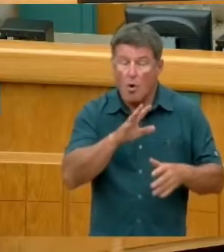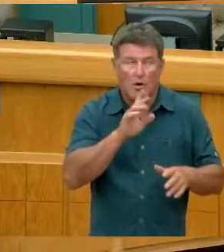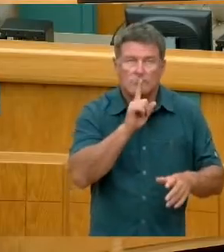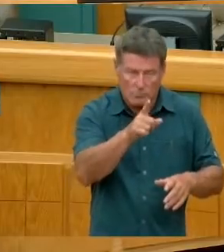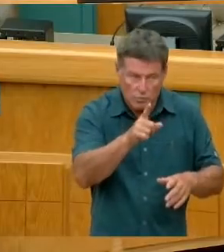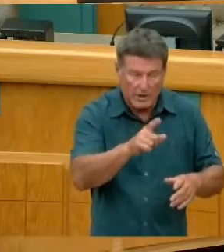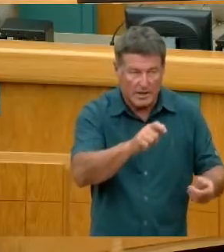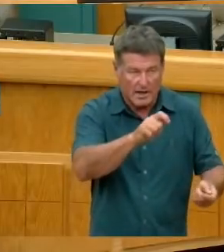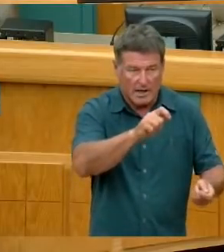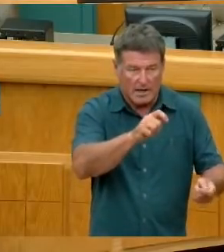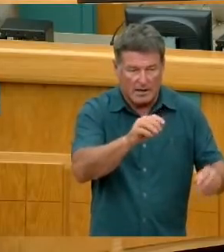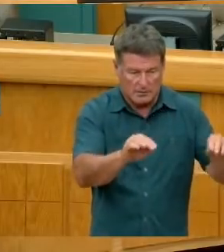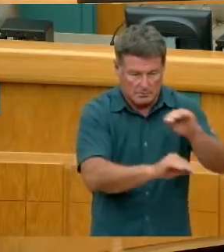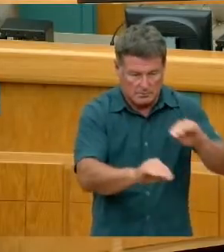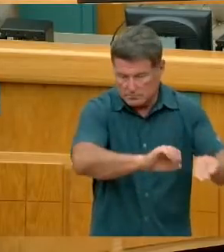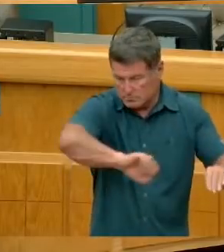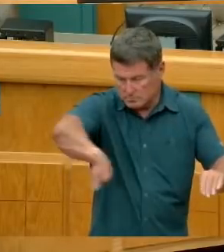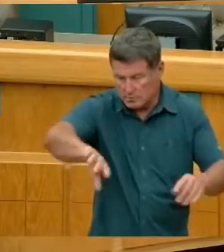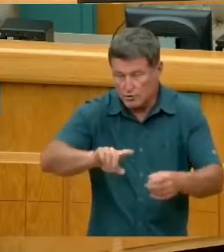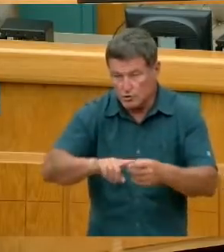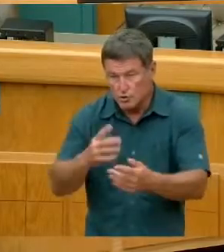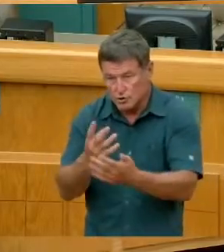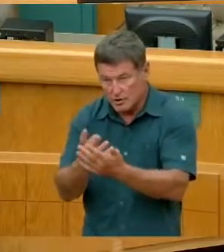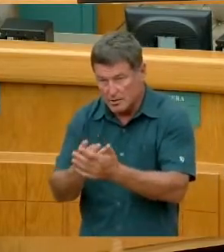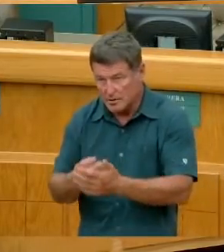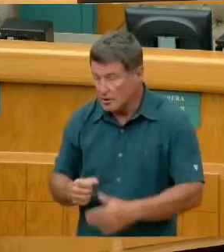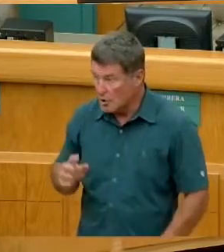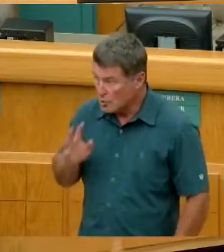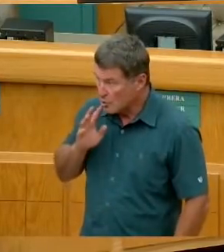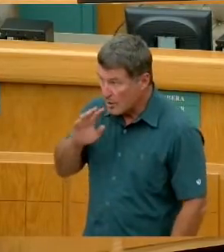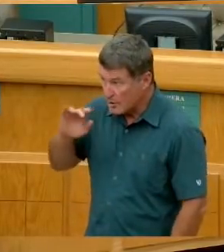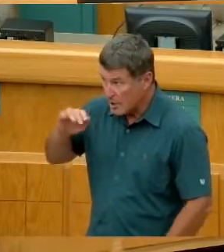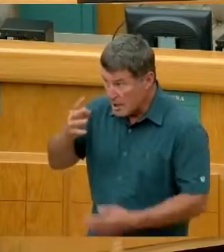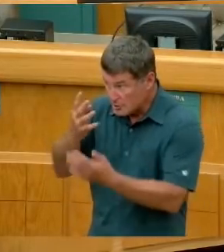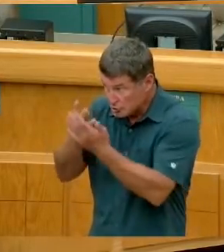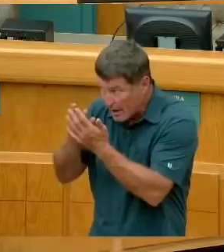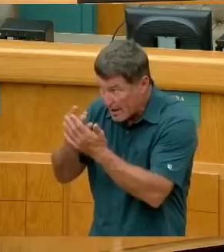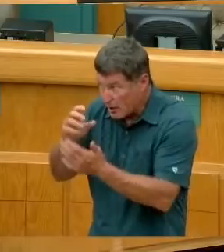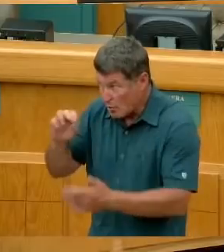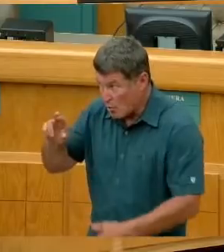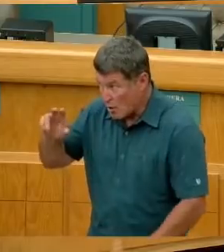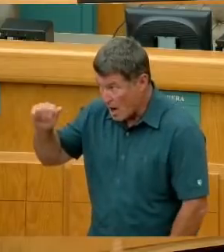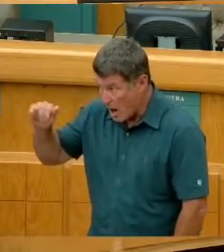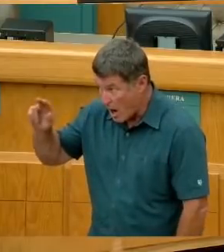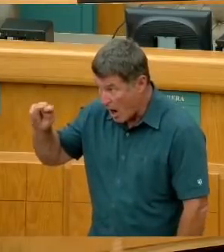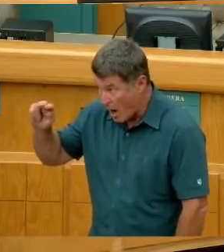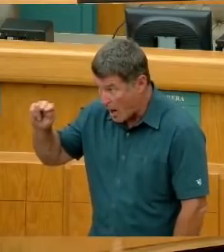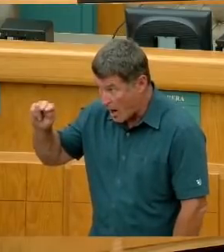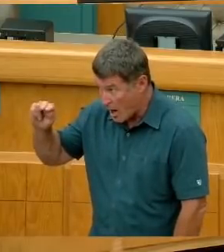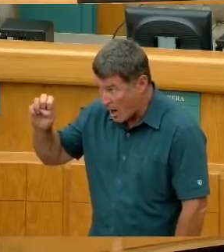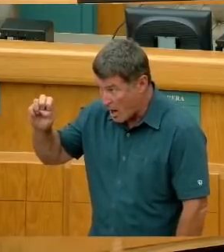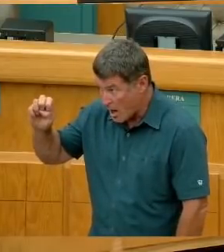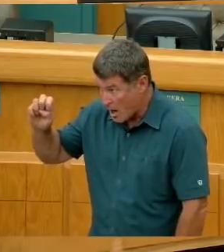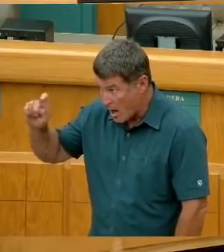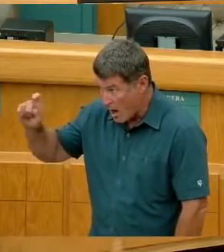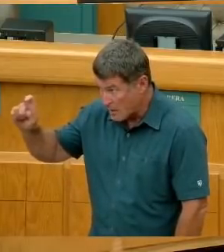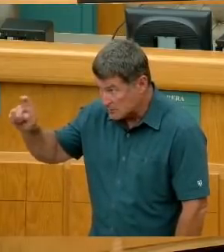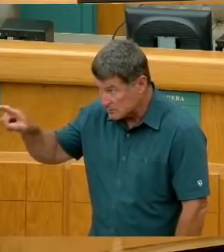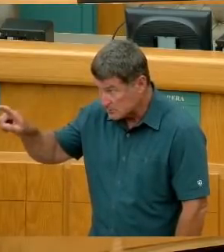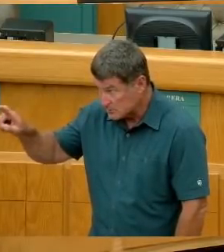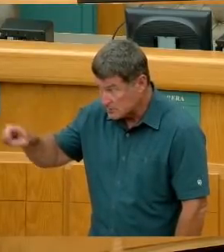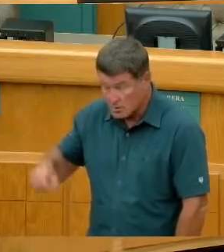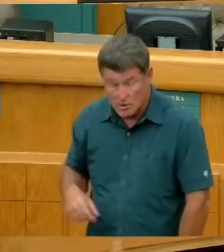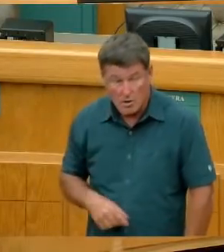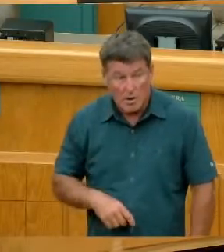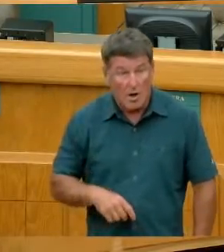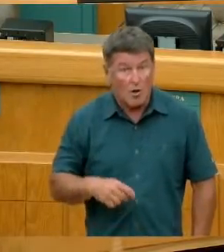there, or to readjust. You having not spoken to him, you may not know. Are we talking about the jail or the annex? Do we know? So it's my